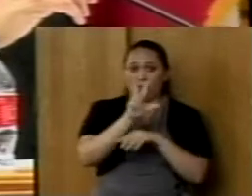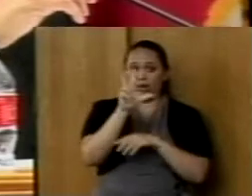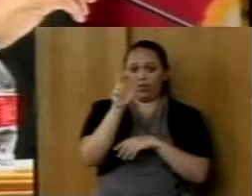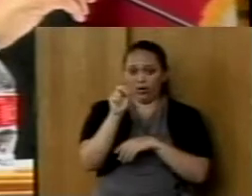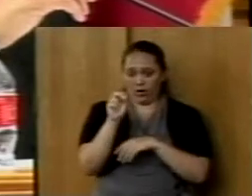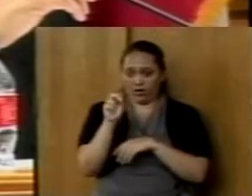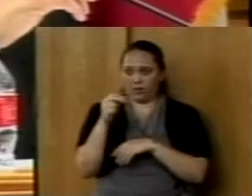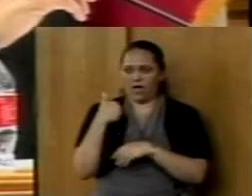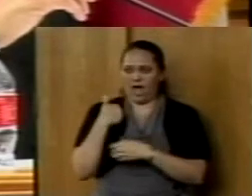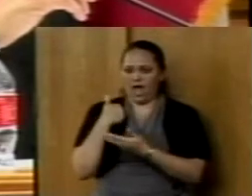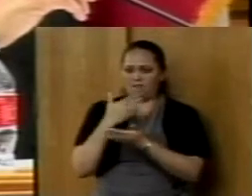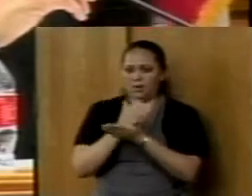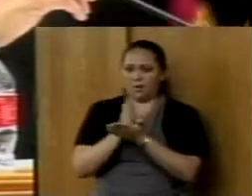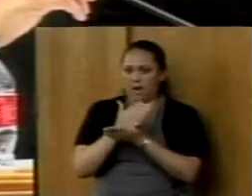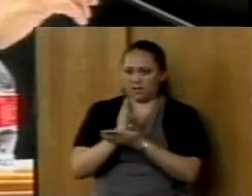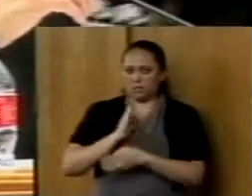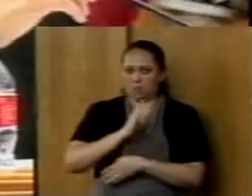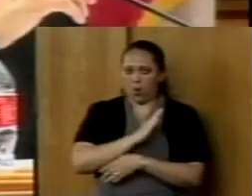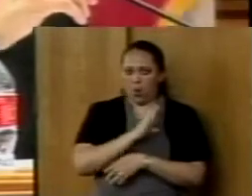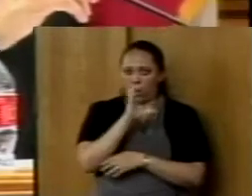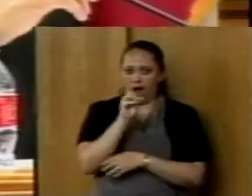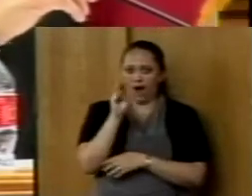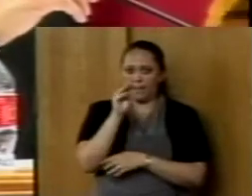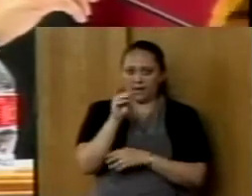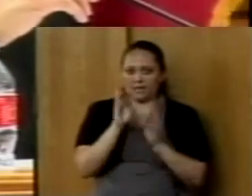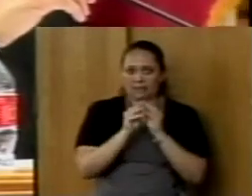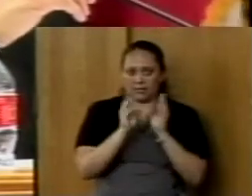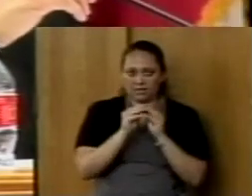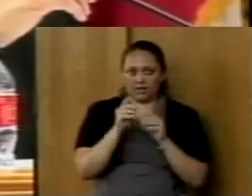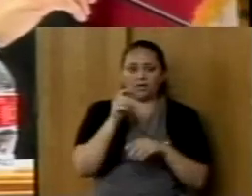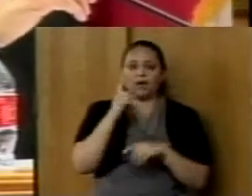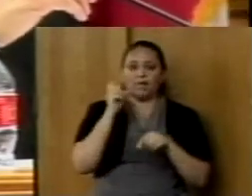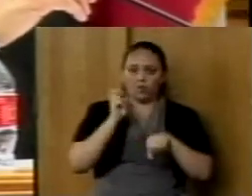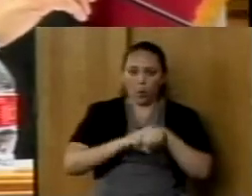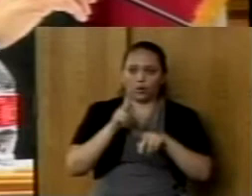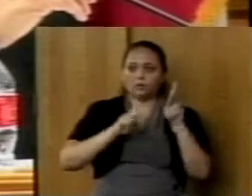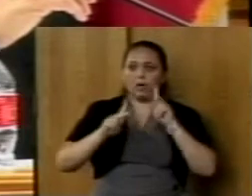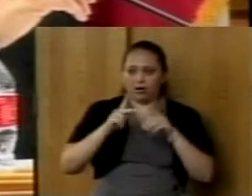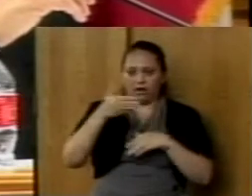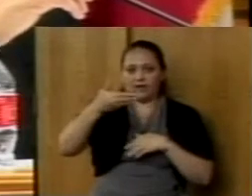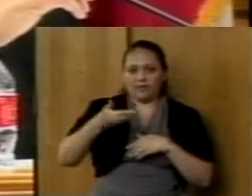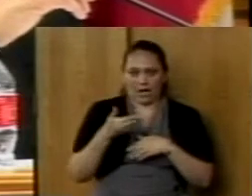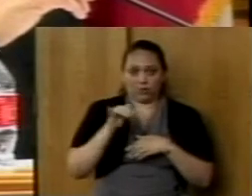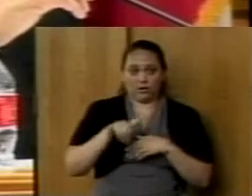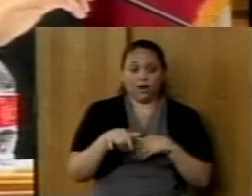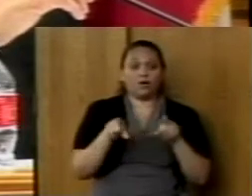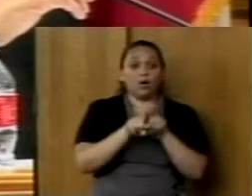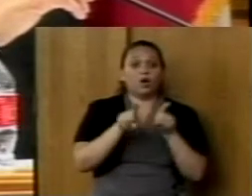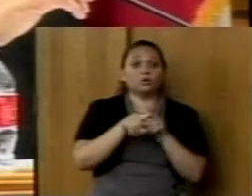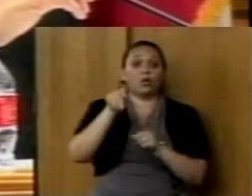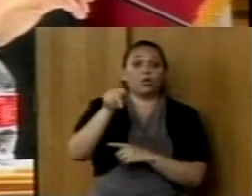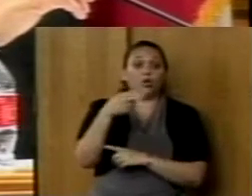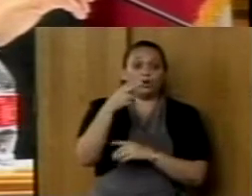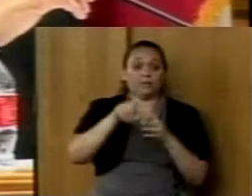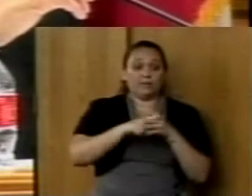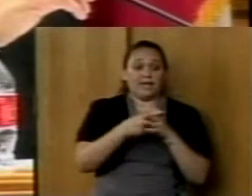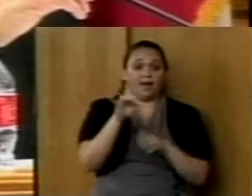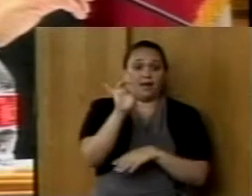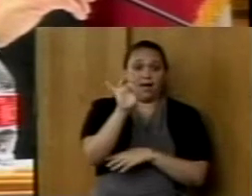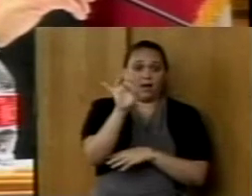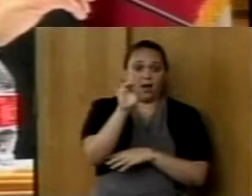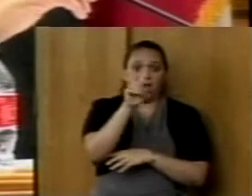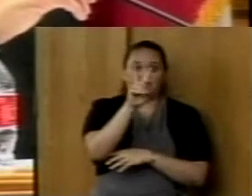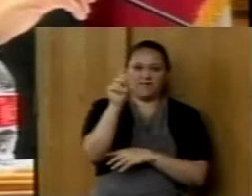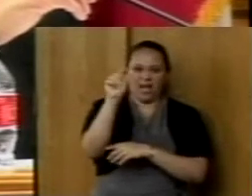have the Budget Board Subcommittee meeting tomorrow, and of course the public is invited to that. Also Thursday, beginning at 8 o'clock